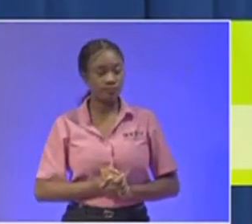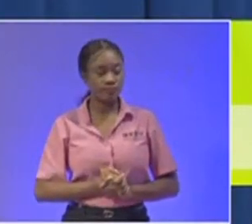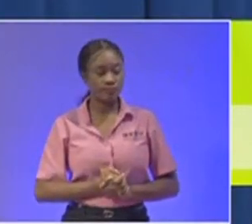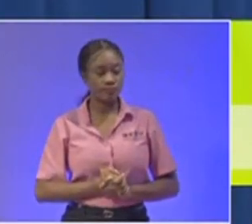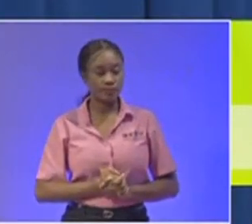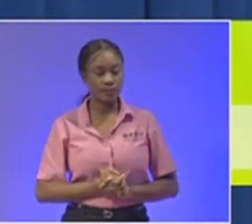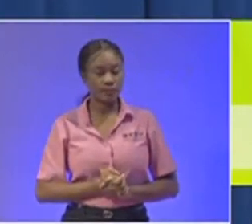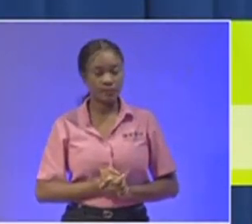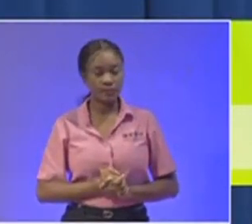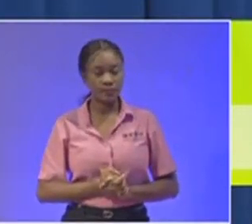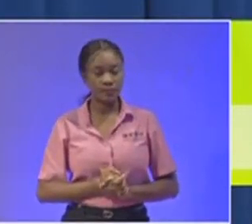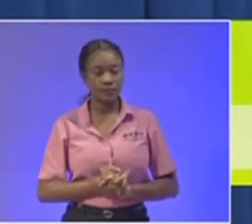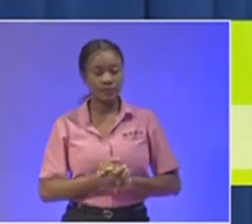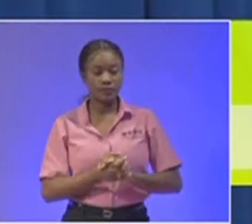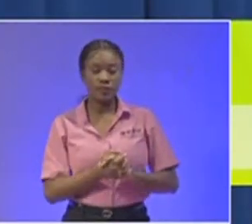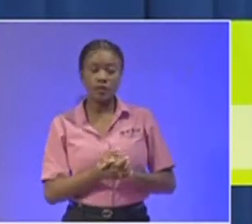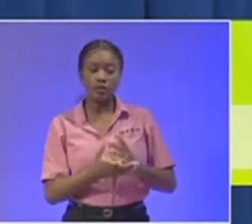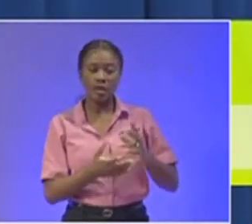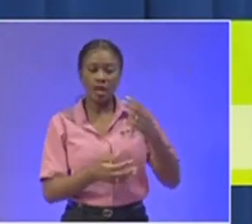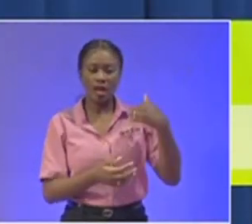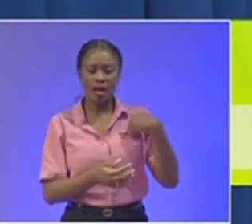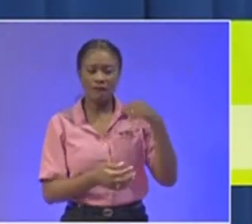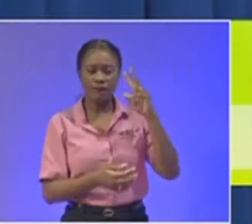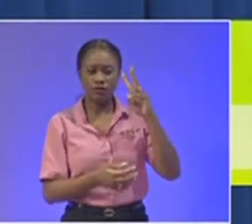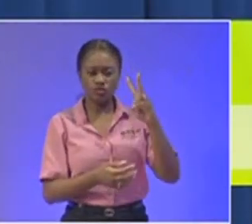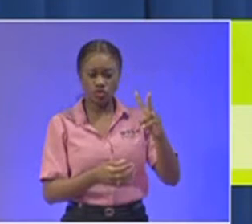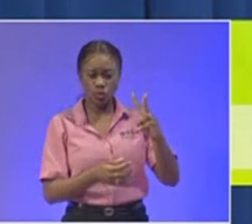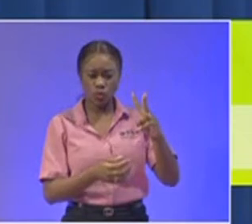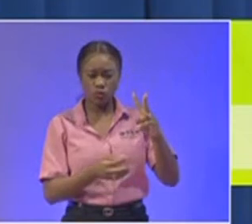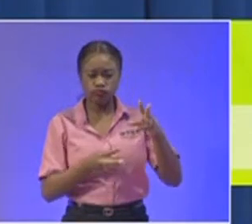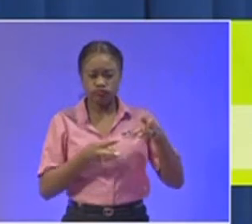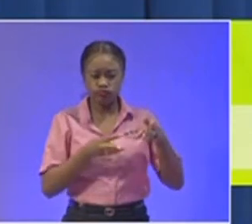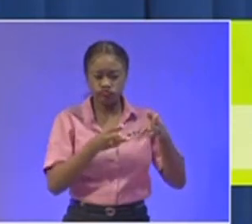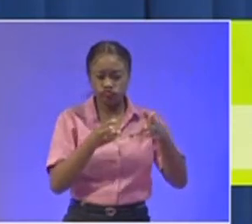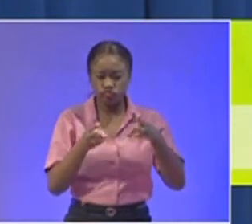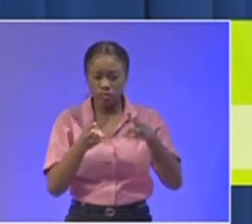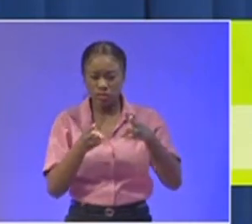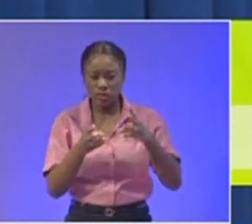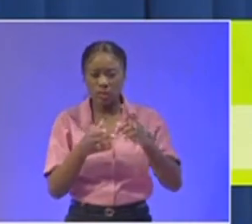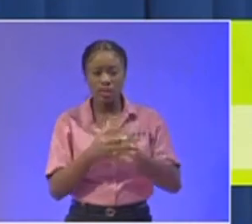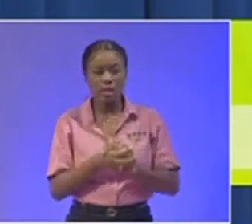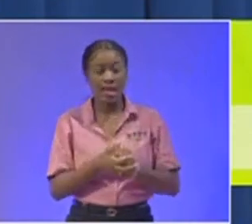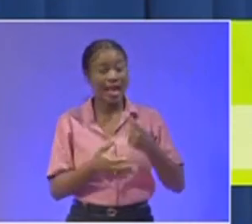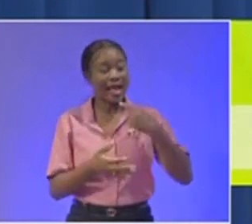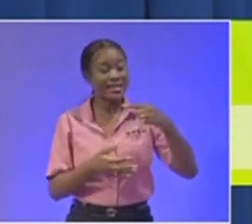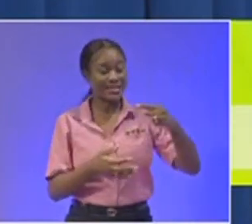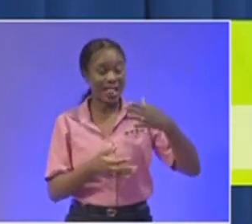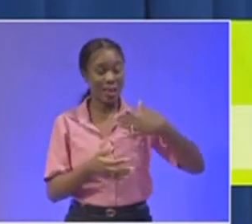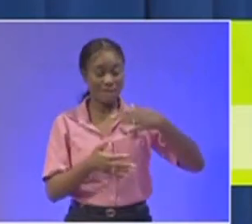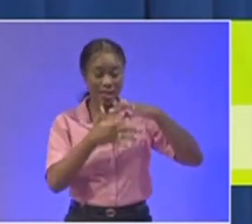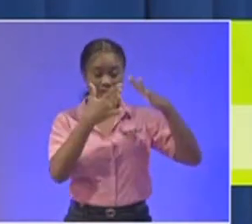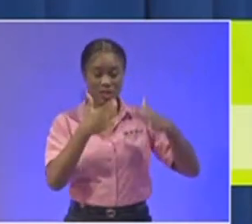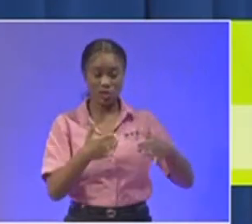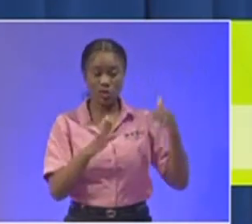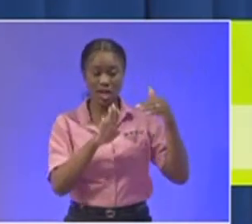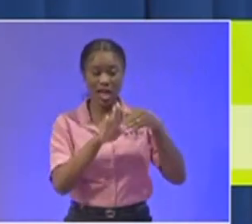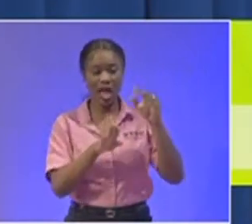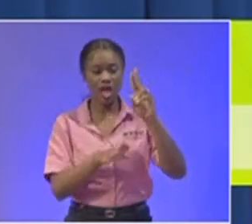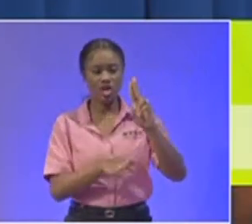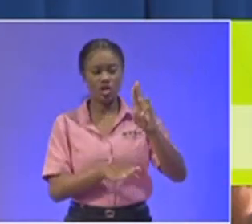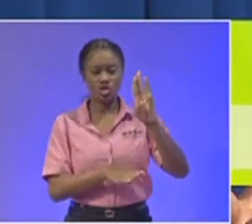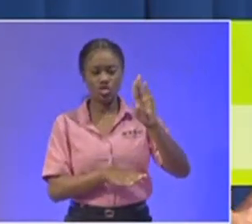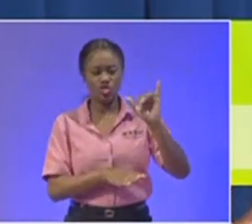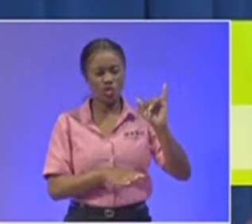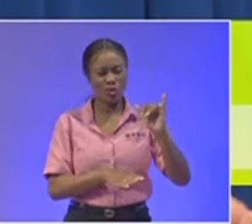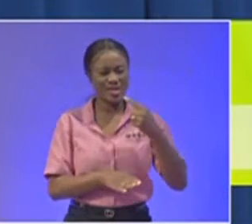be continuous professional learning, and there are two aspects to that. Something I tell all my students at the university, they often complain I have